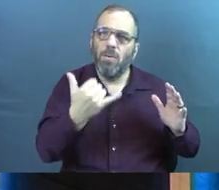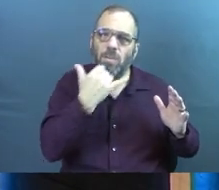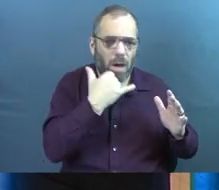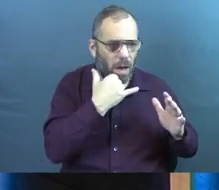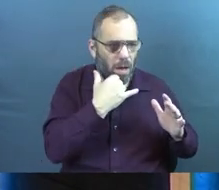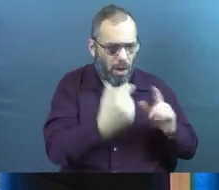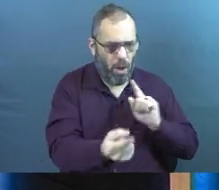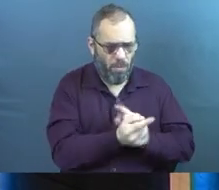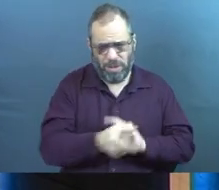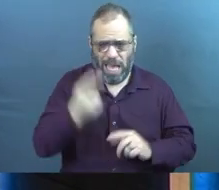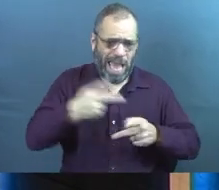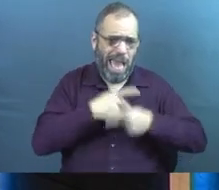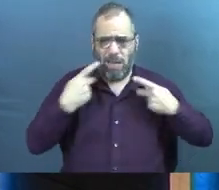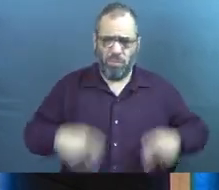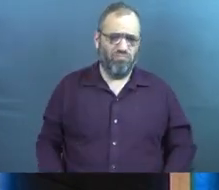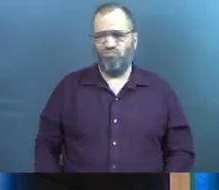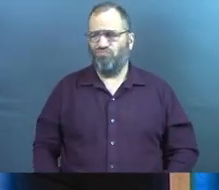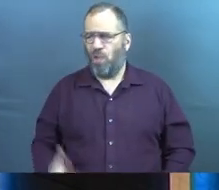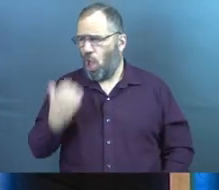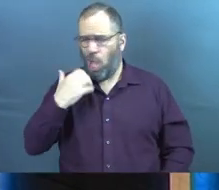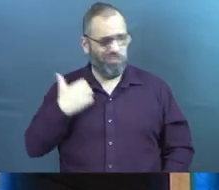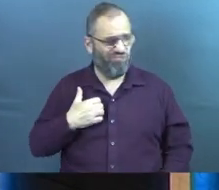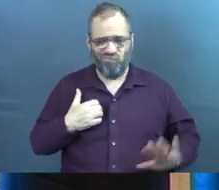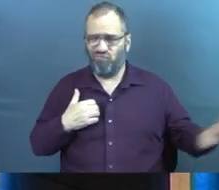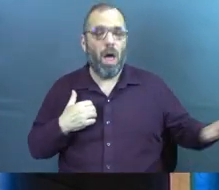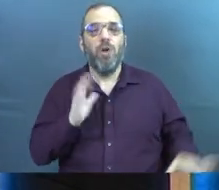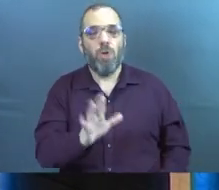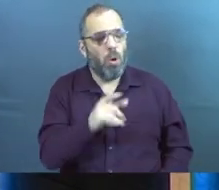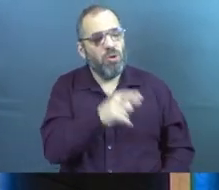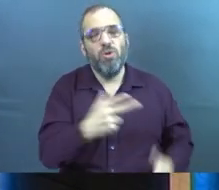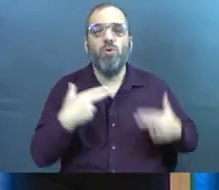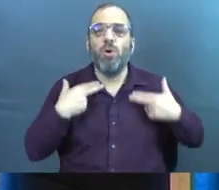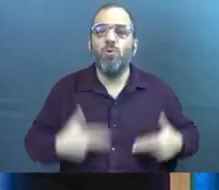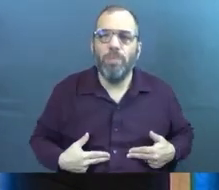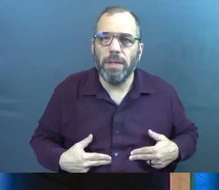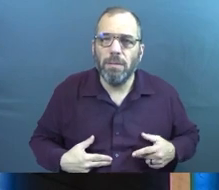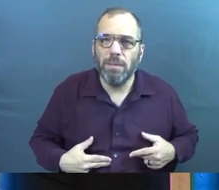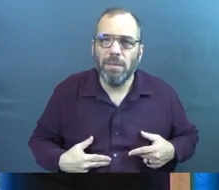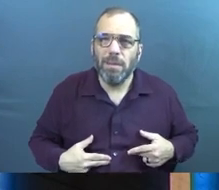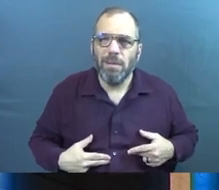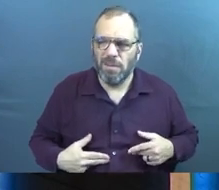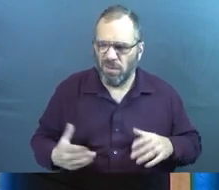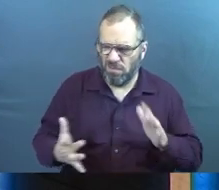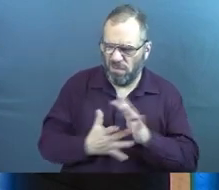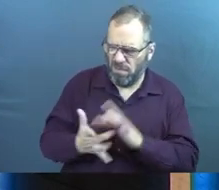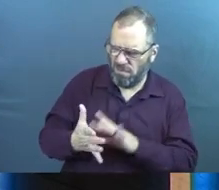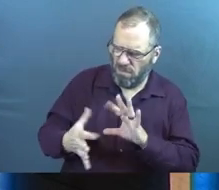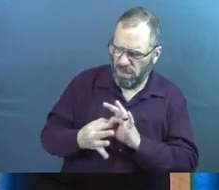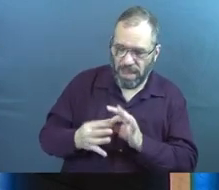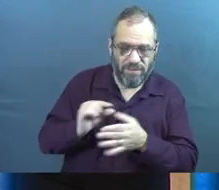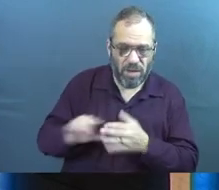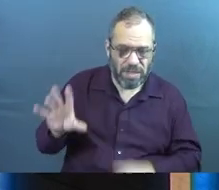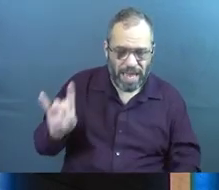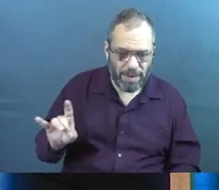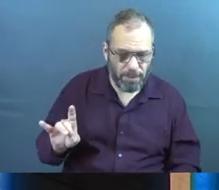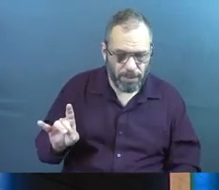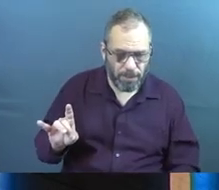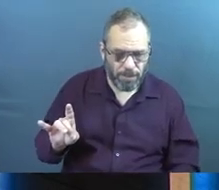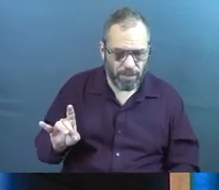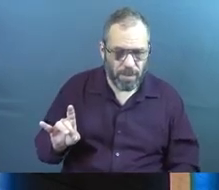of you to come in as the high priest and to go, I'm above all these other people. No, you're still a human being. So what does this have to do with Jesus? In verse 8, he says